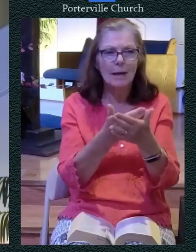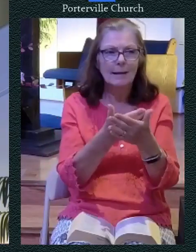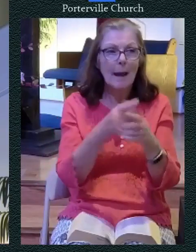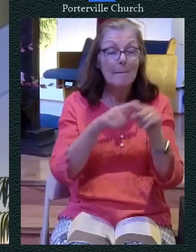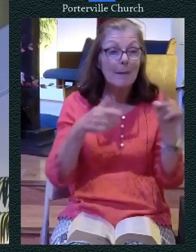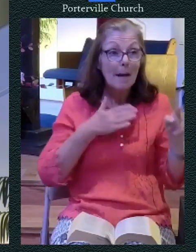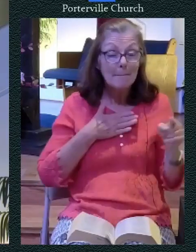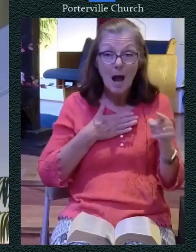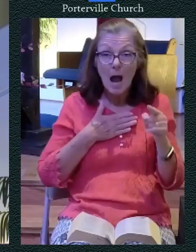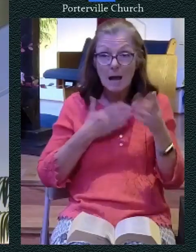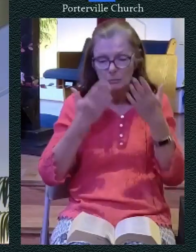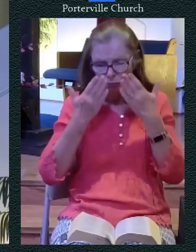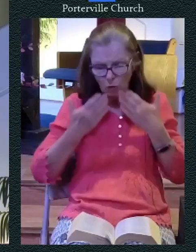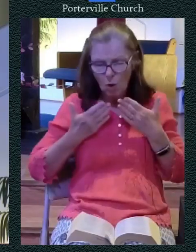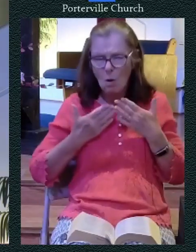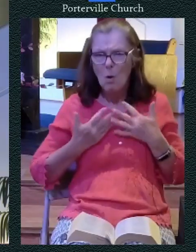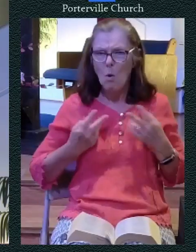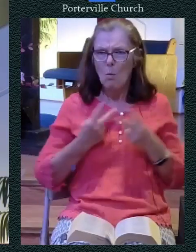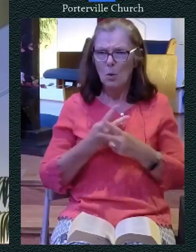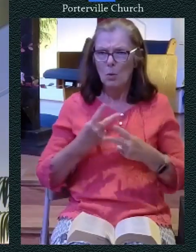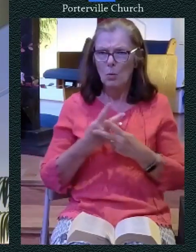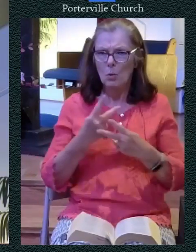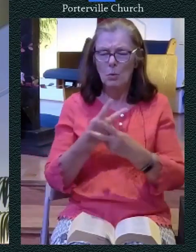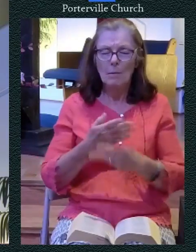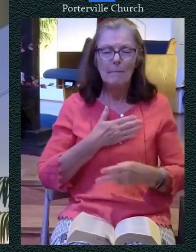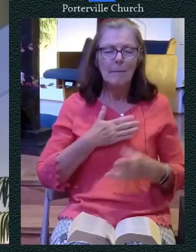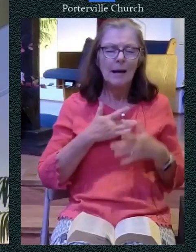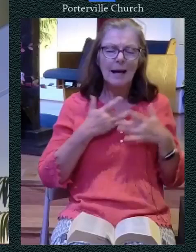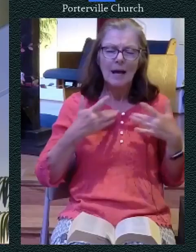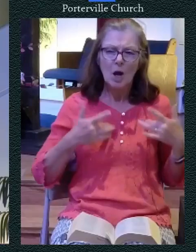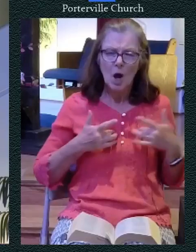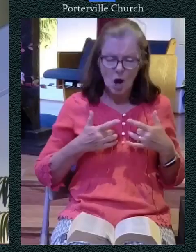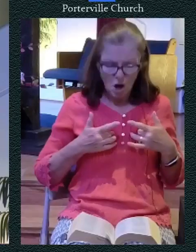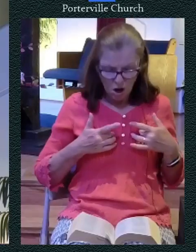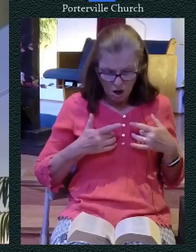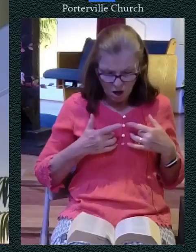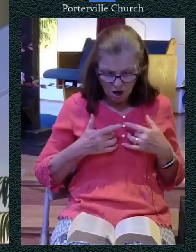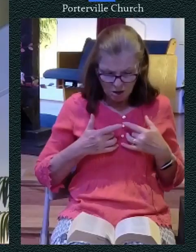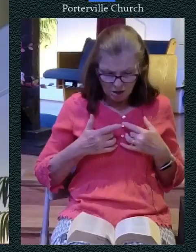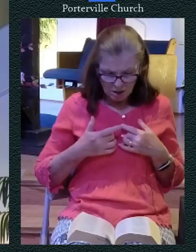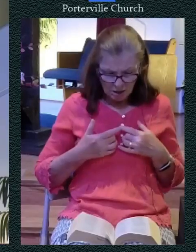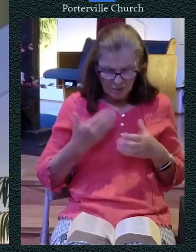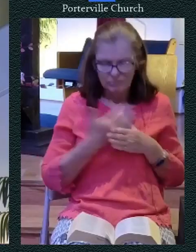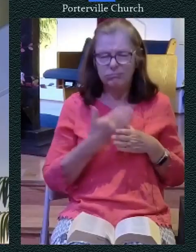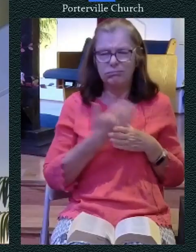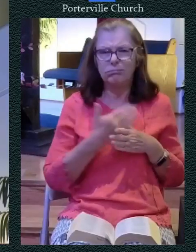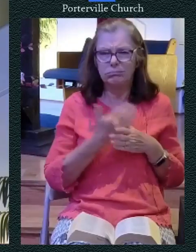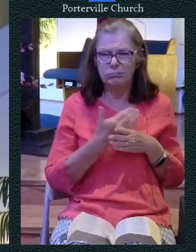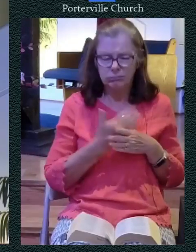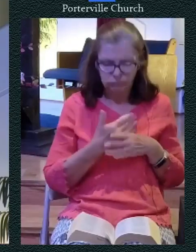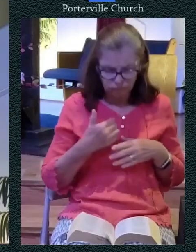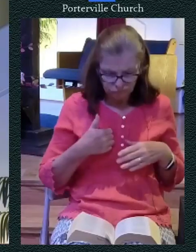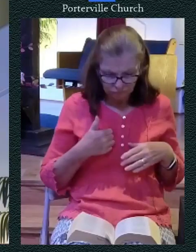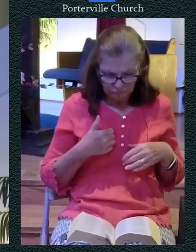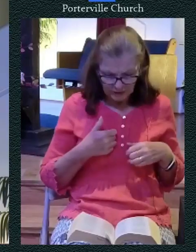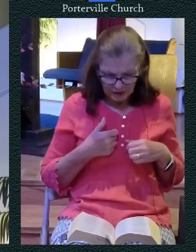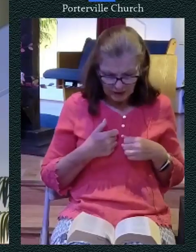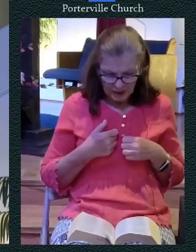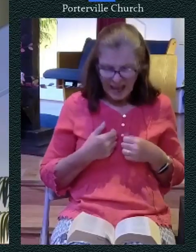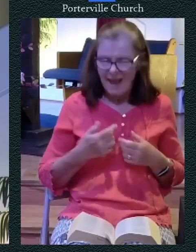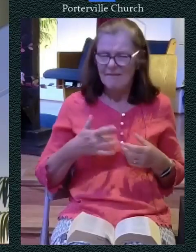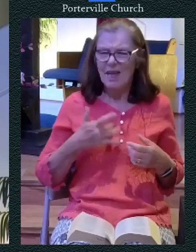worse. My heart was hot within me. While I was musing, the fire